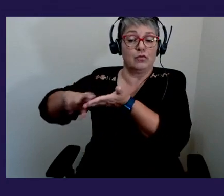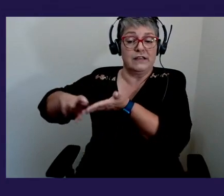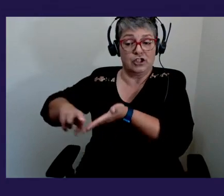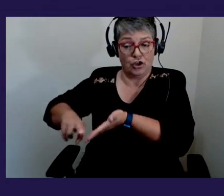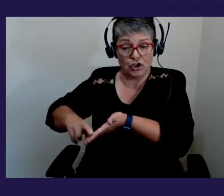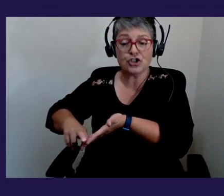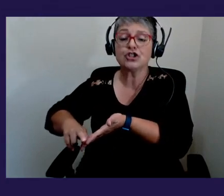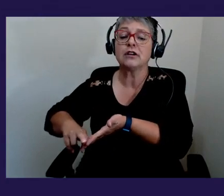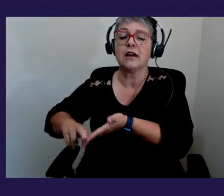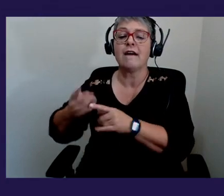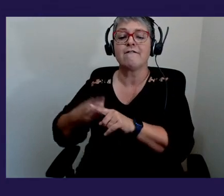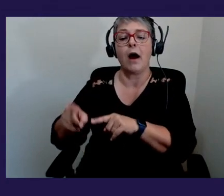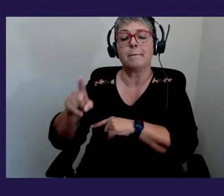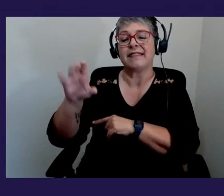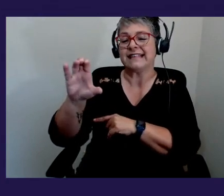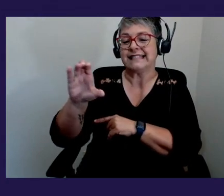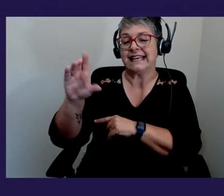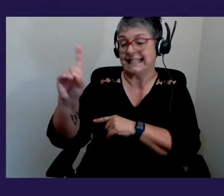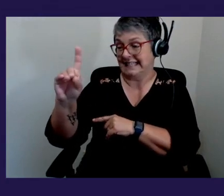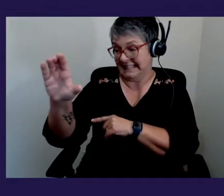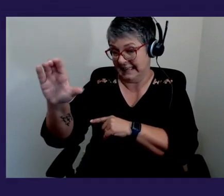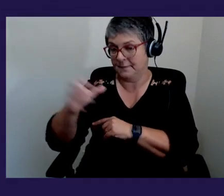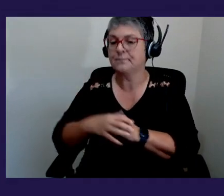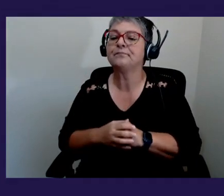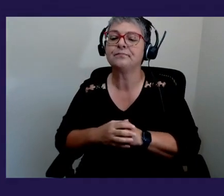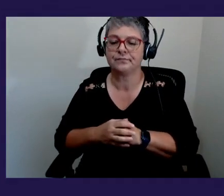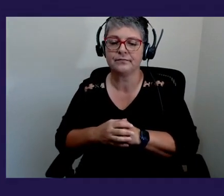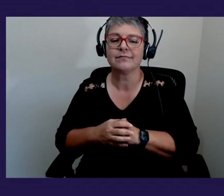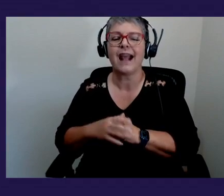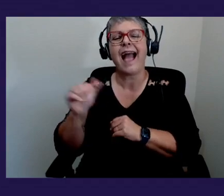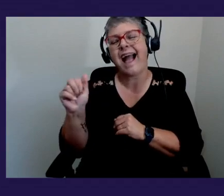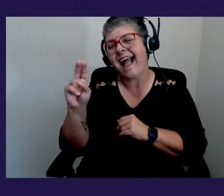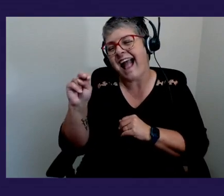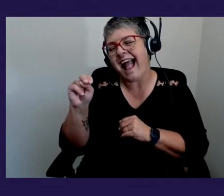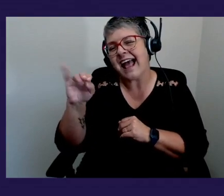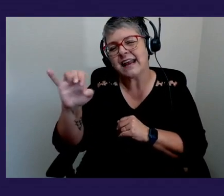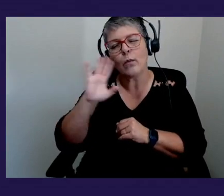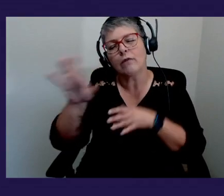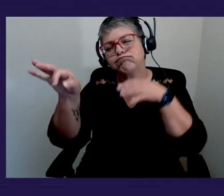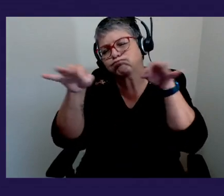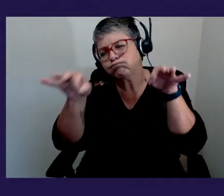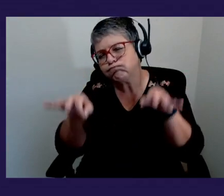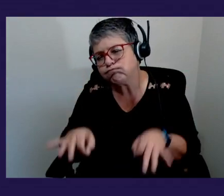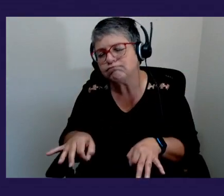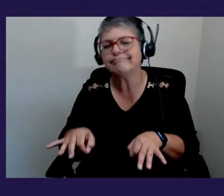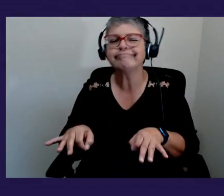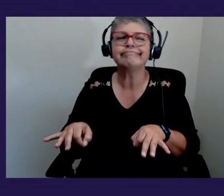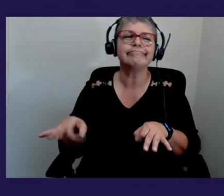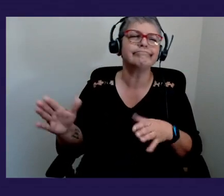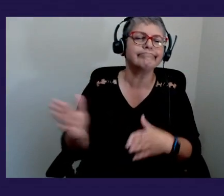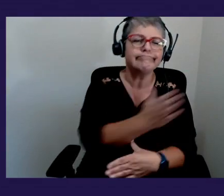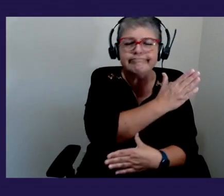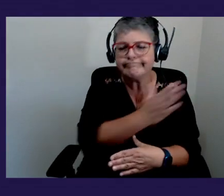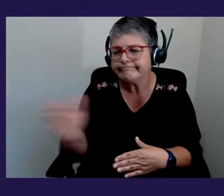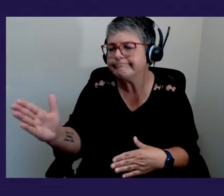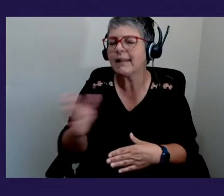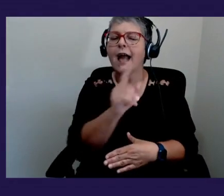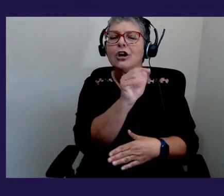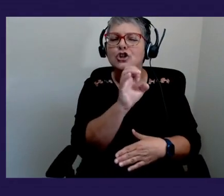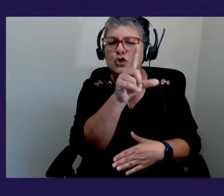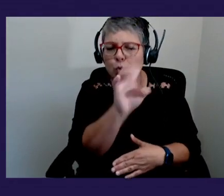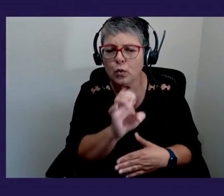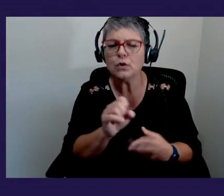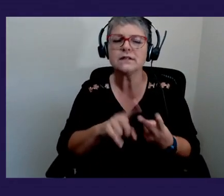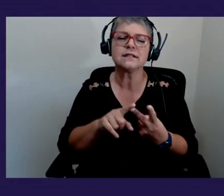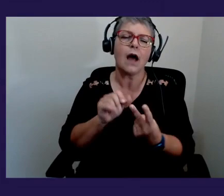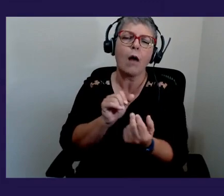And today, Annie will walk you through the range of tools and approaches that have been developed or